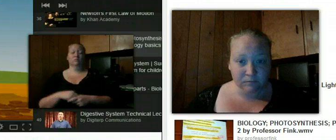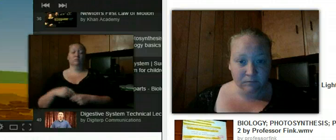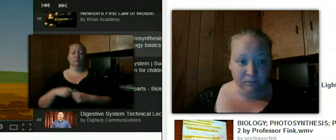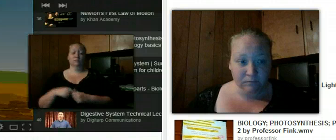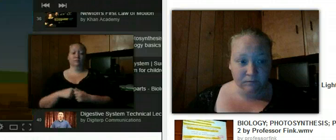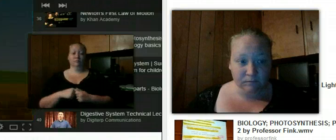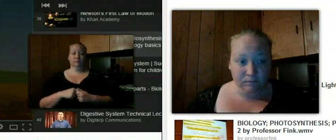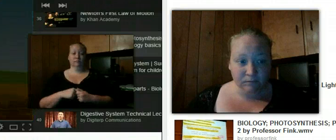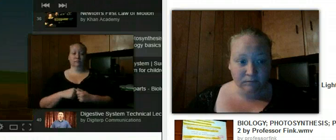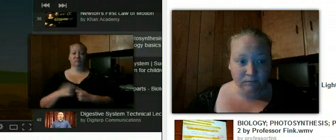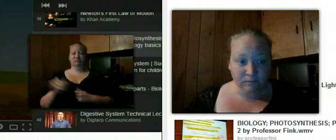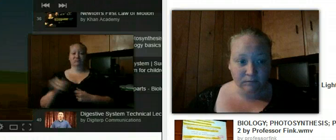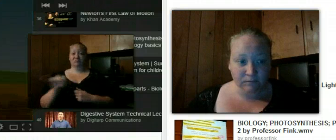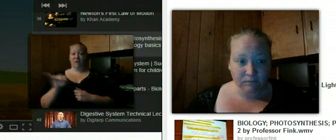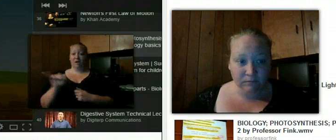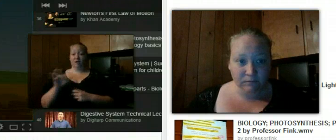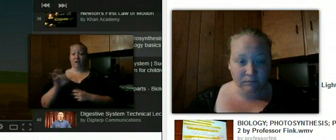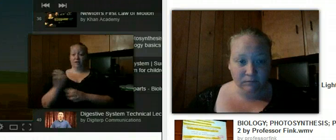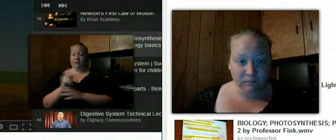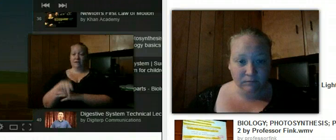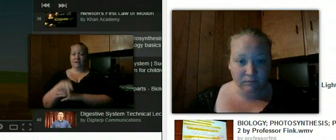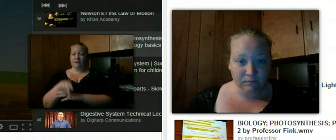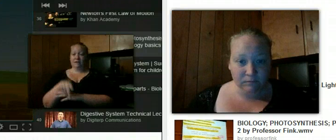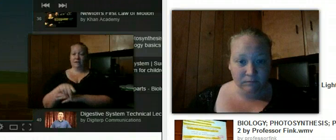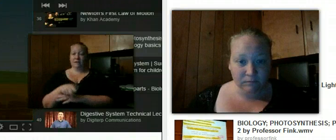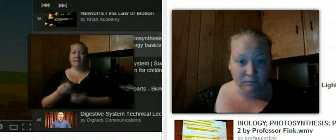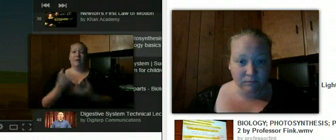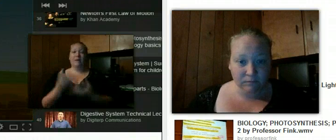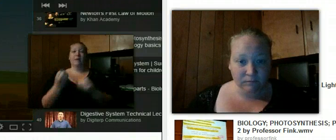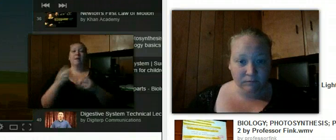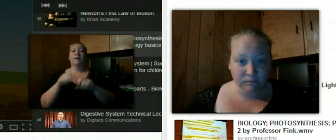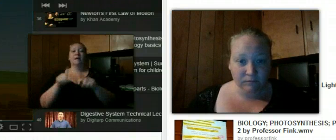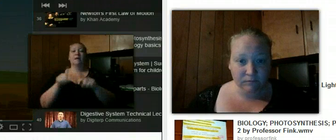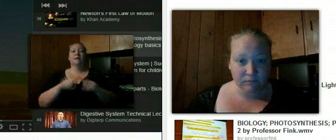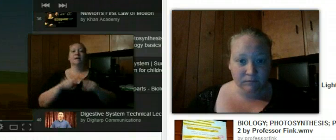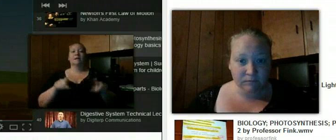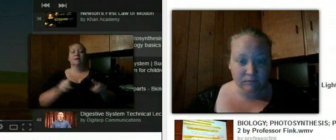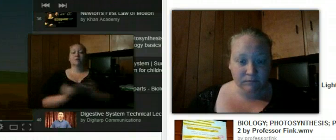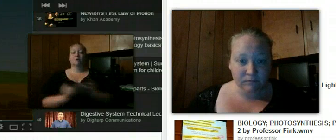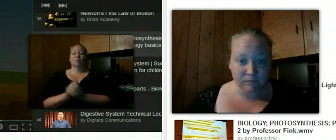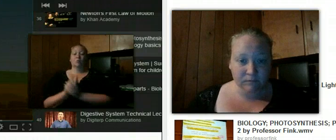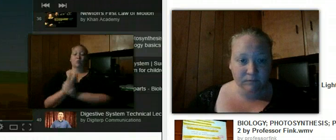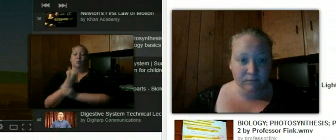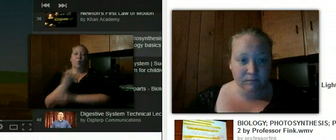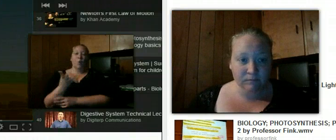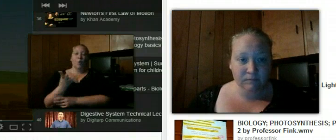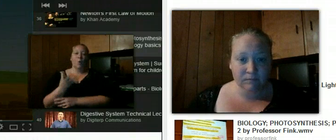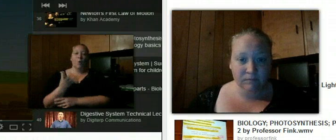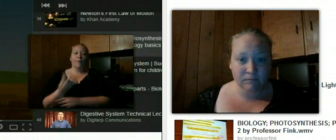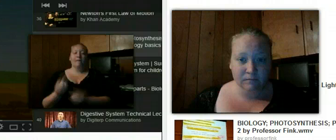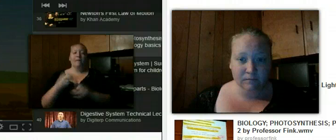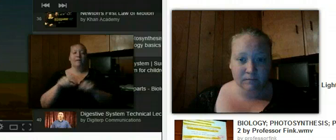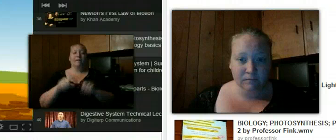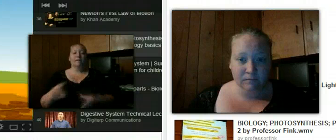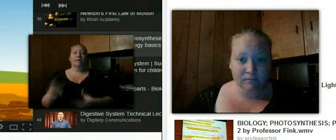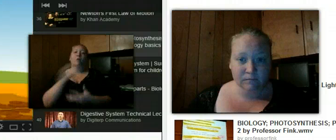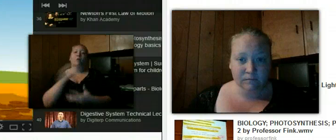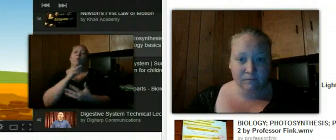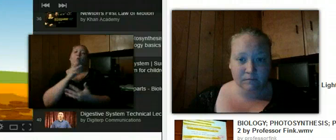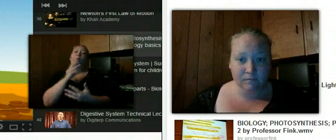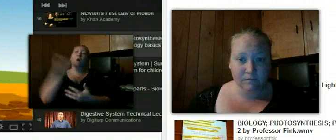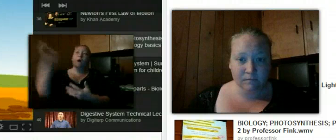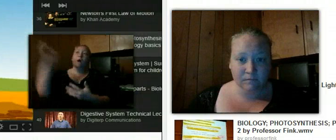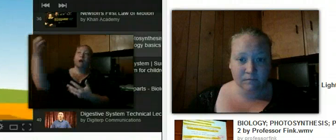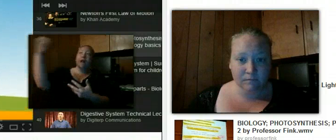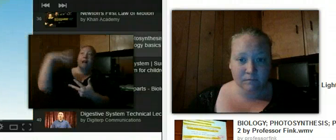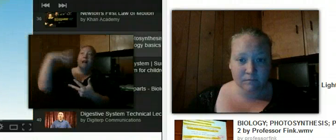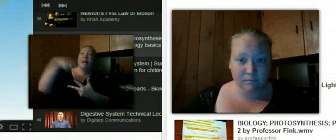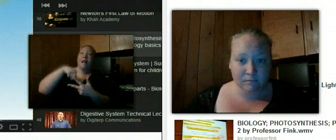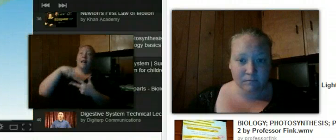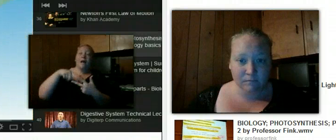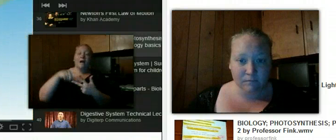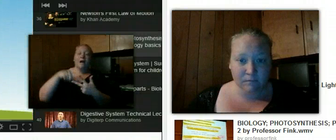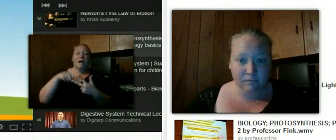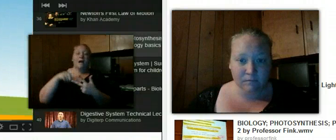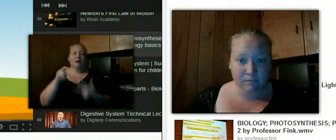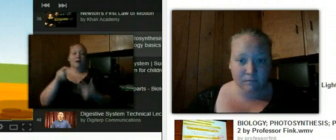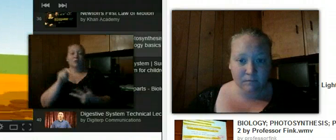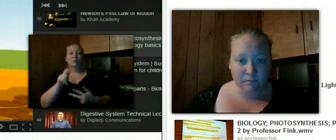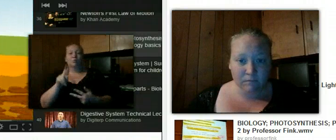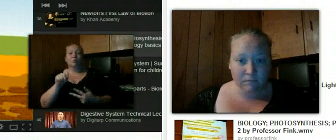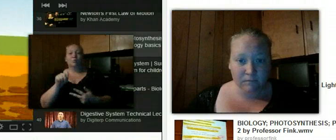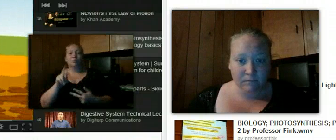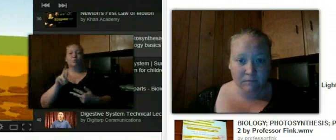essential factors, including light, water, nutrients, soil, etc. Plants get light from the